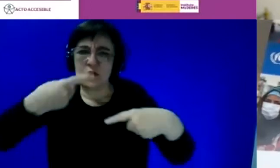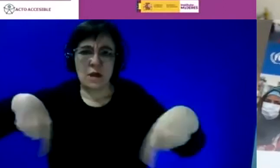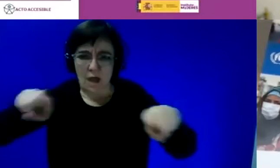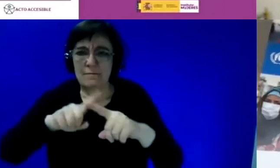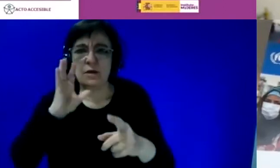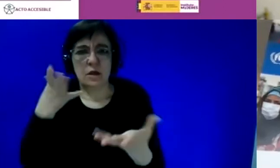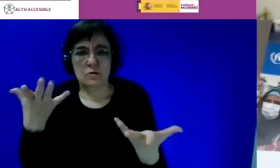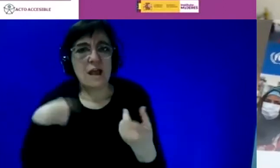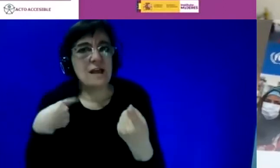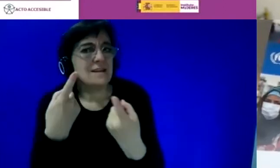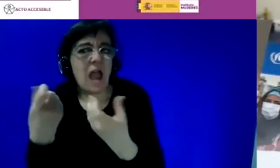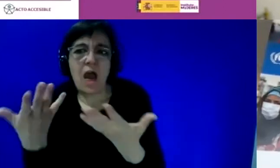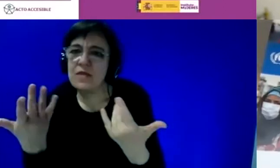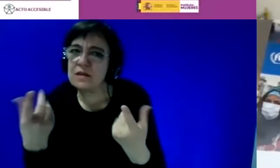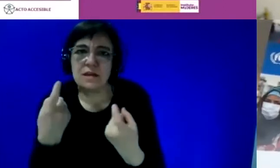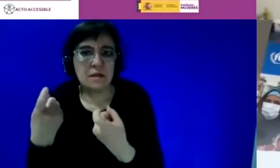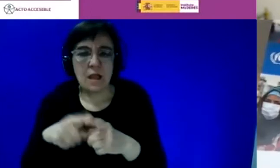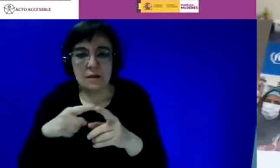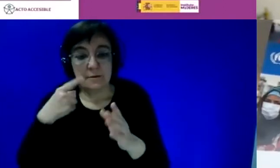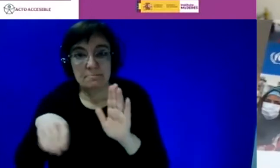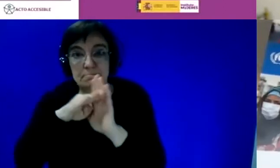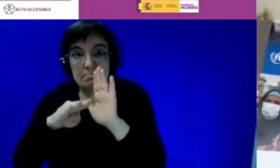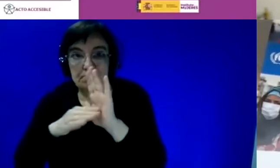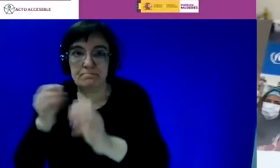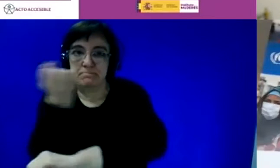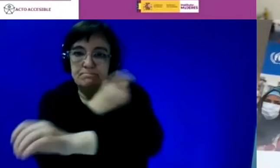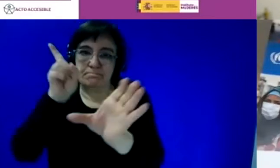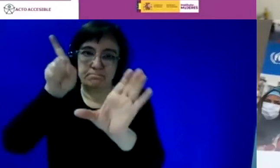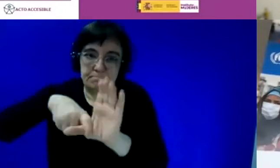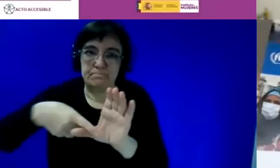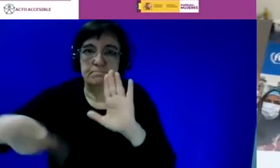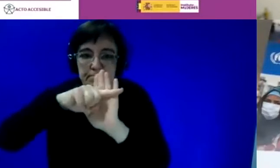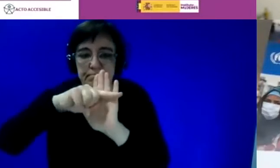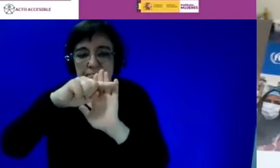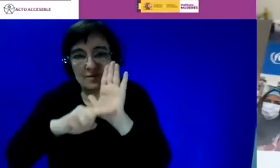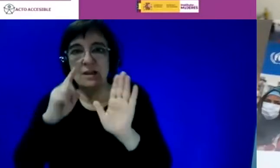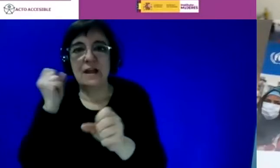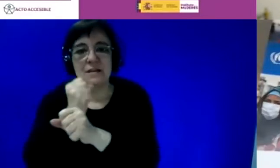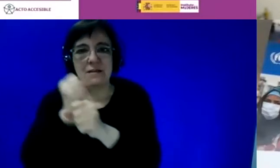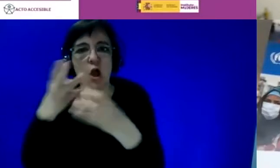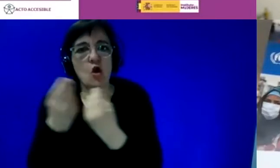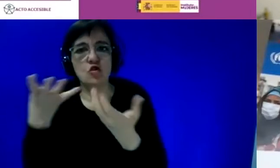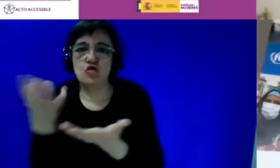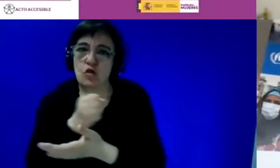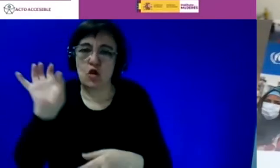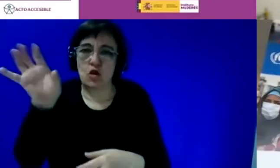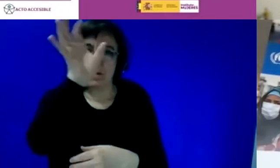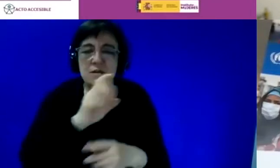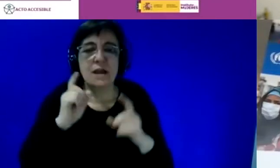is critical, and we are urging all neighbouring and receiving countries to embark on that process of